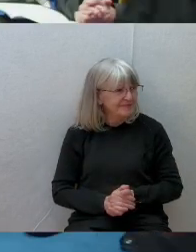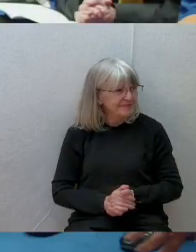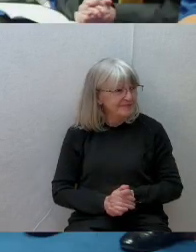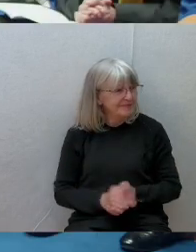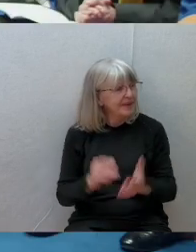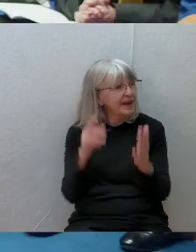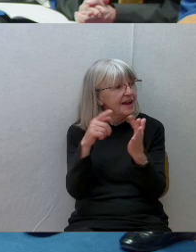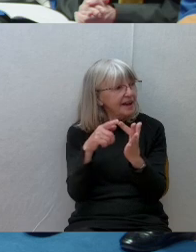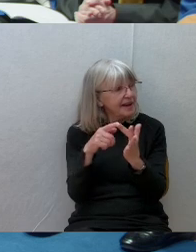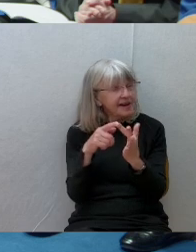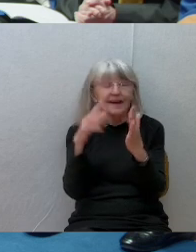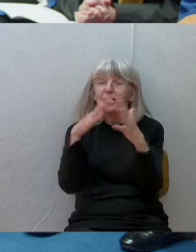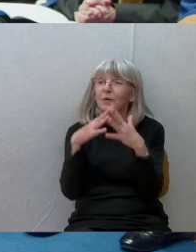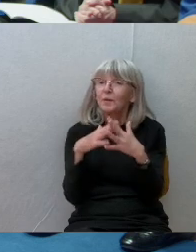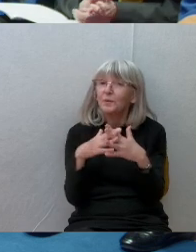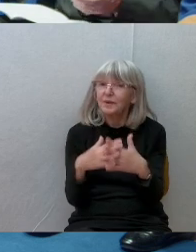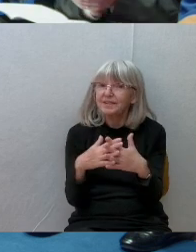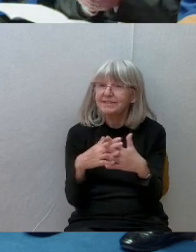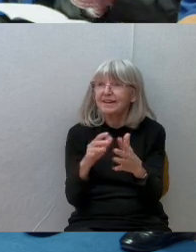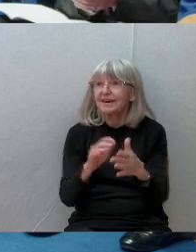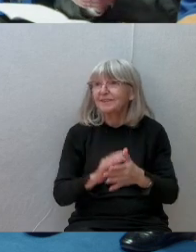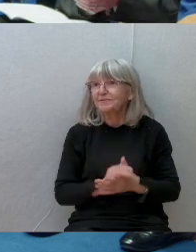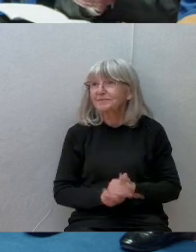Eranga Vijesinghe.